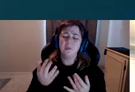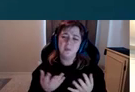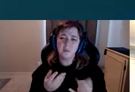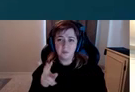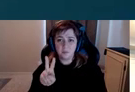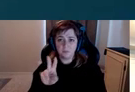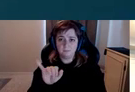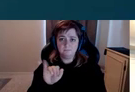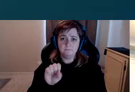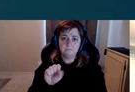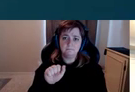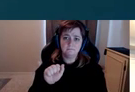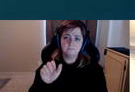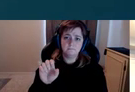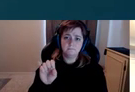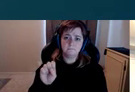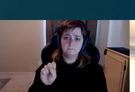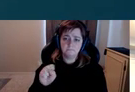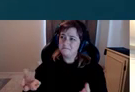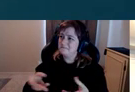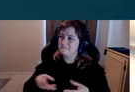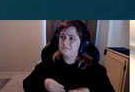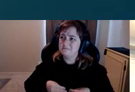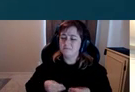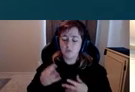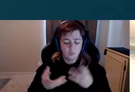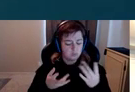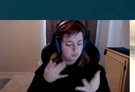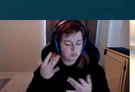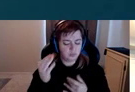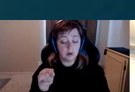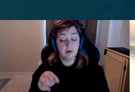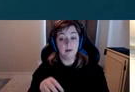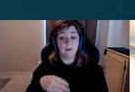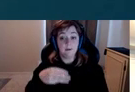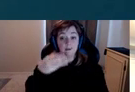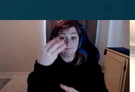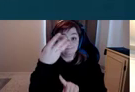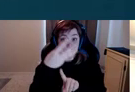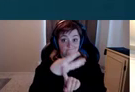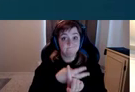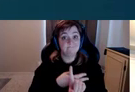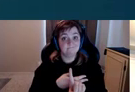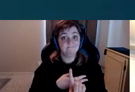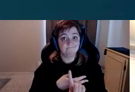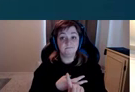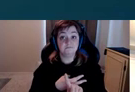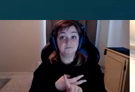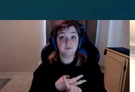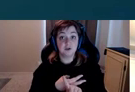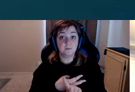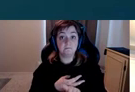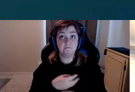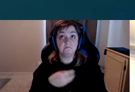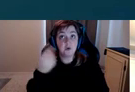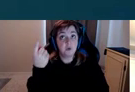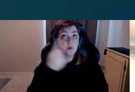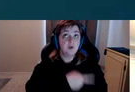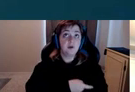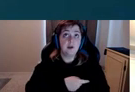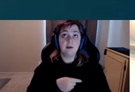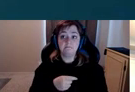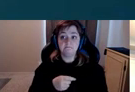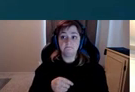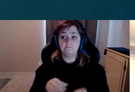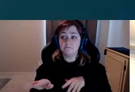him around. And this went on for about 6 months. And one day he walked again to the passport office, and